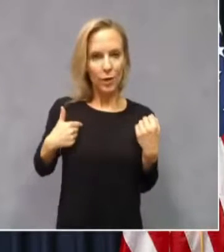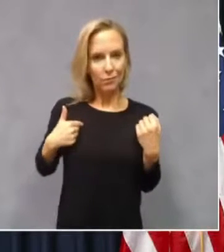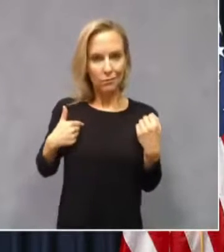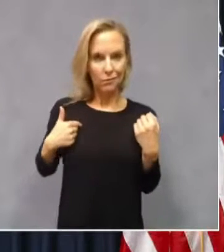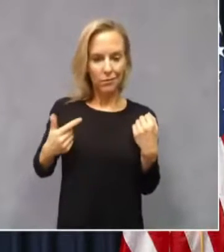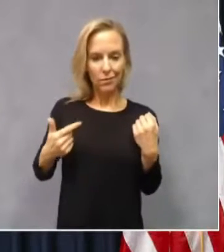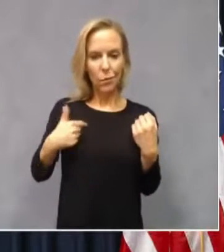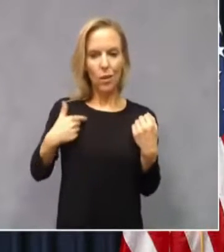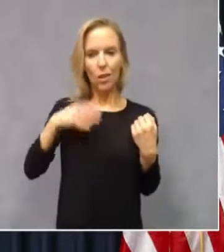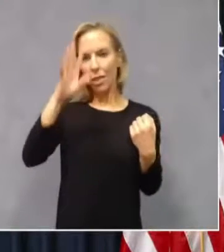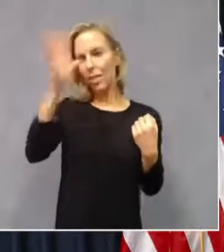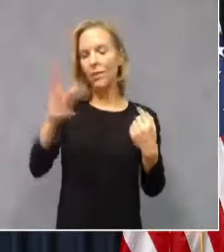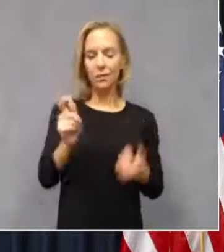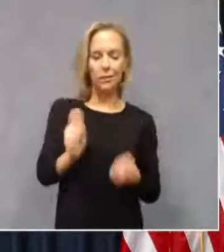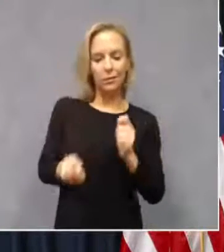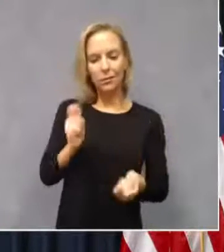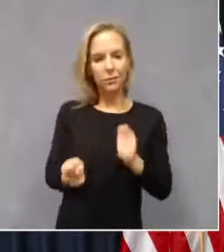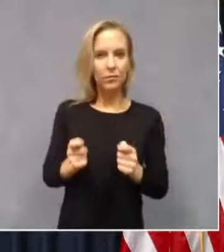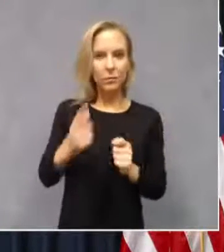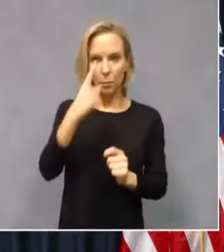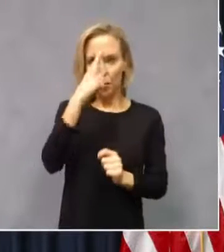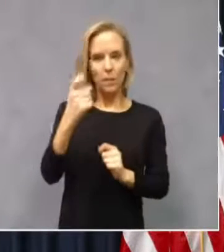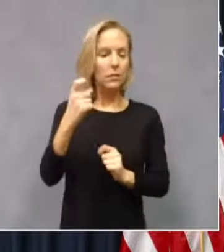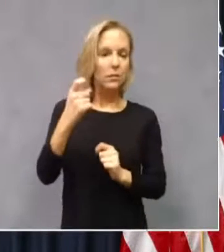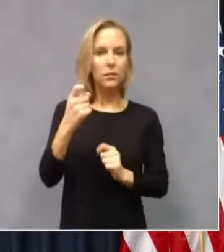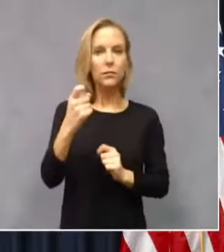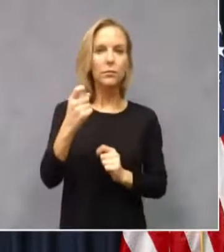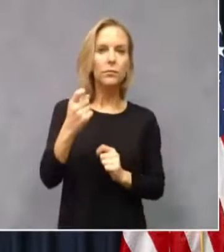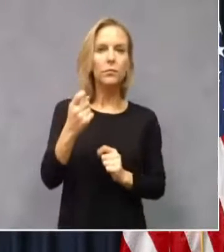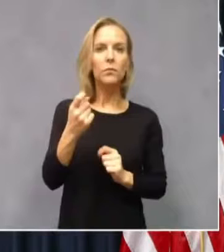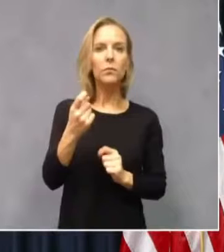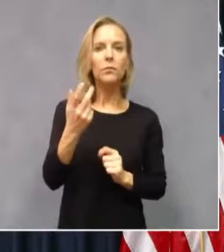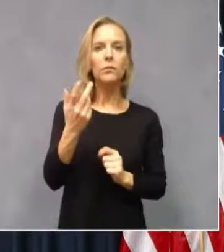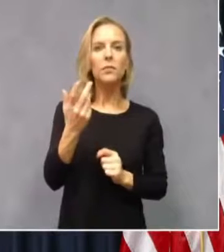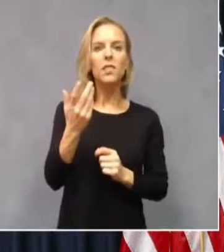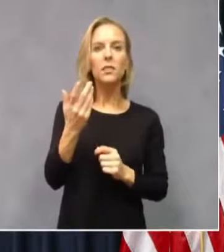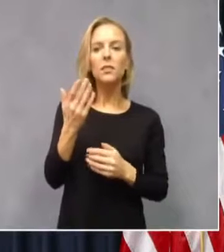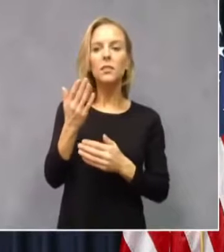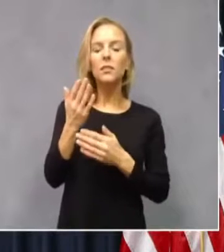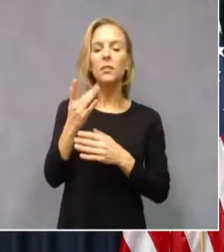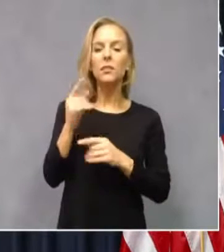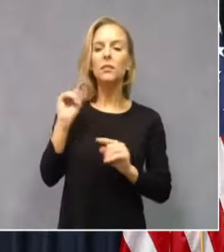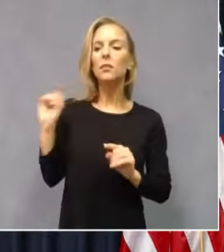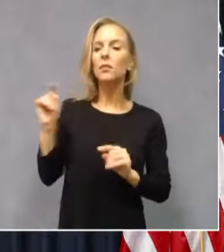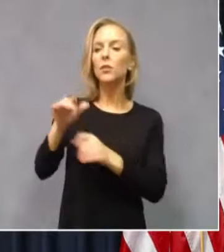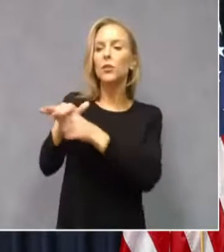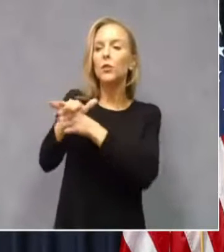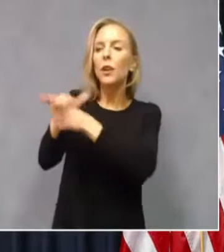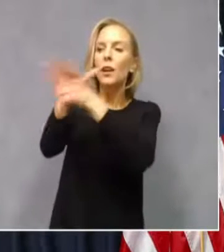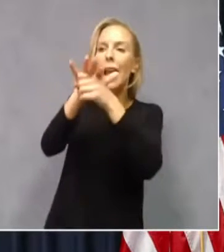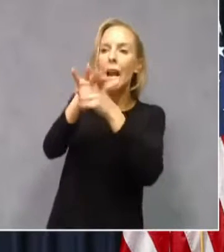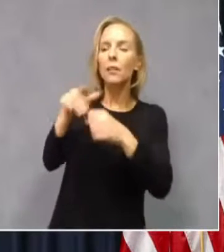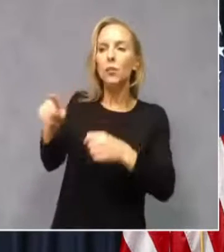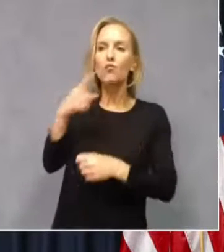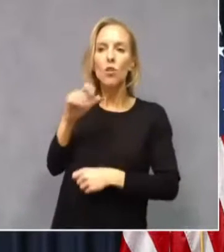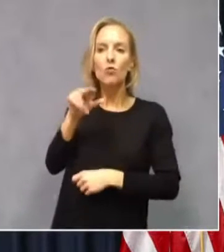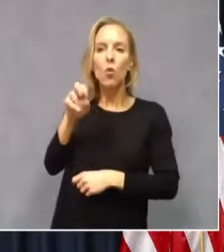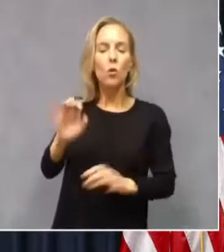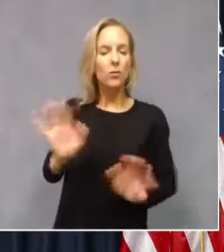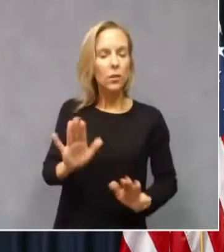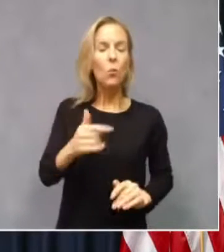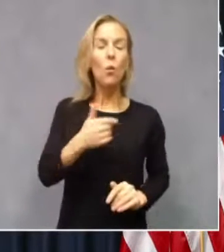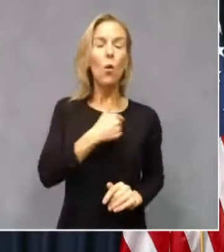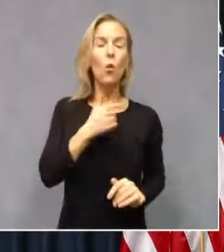that, just because so many of our counties are in the red zone. So again, what